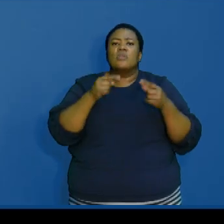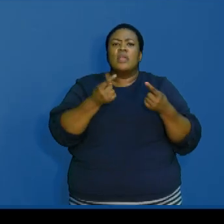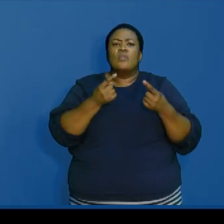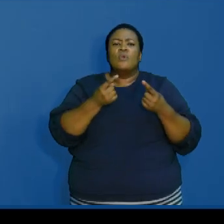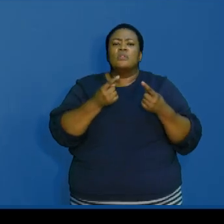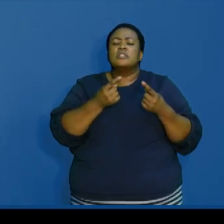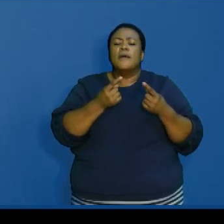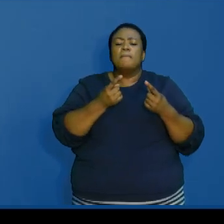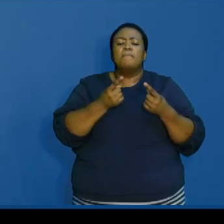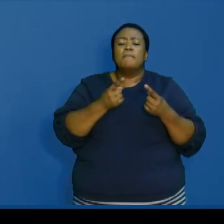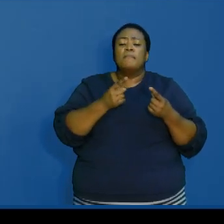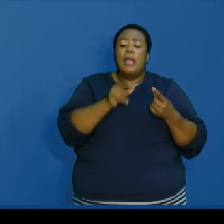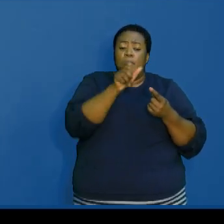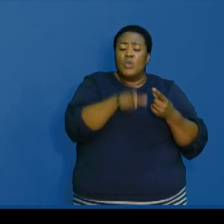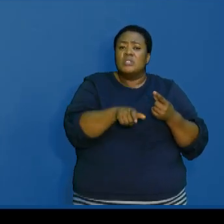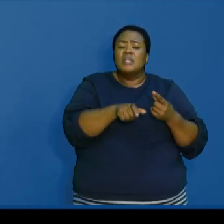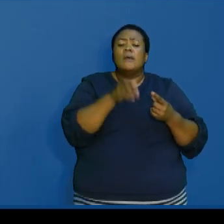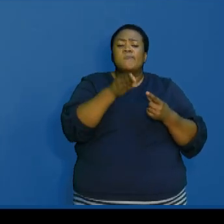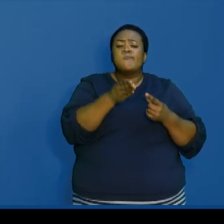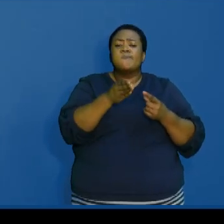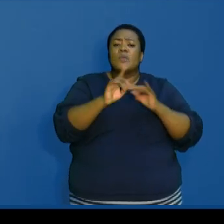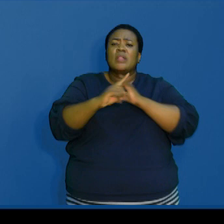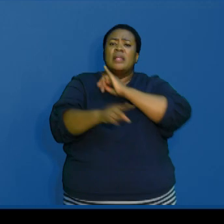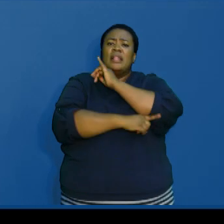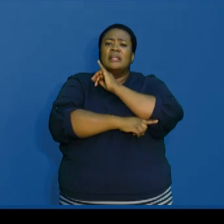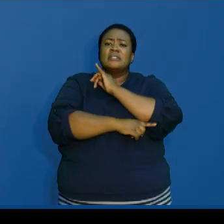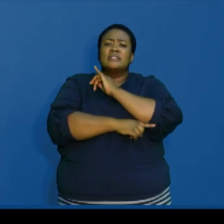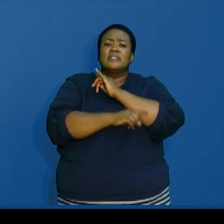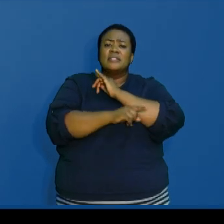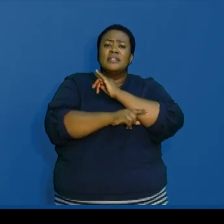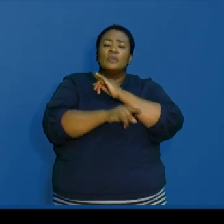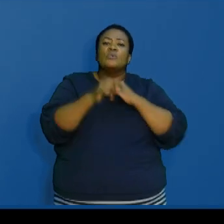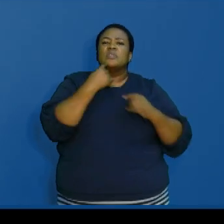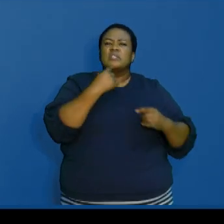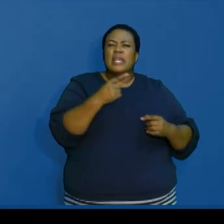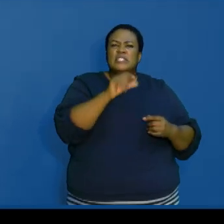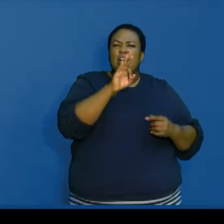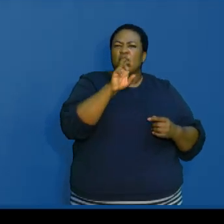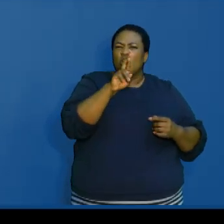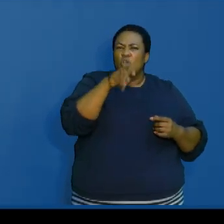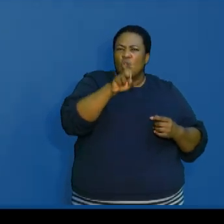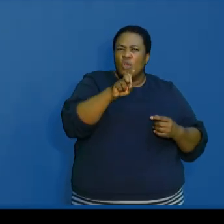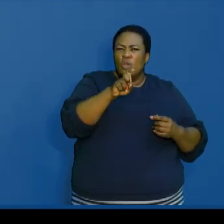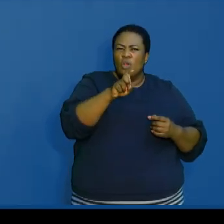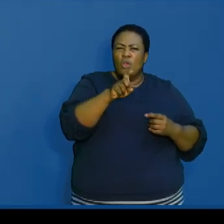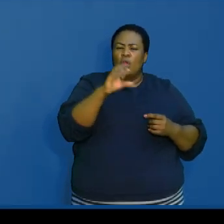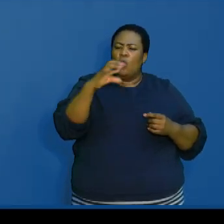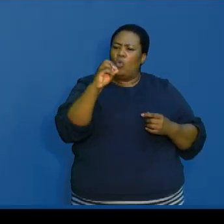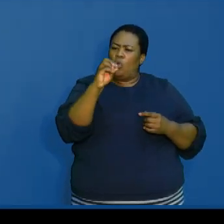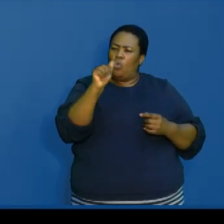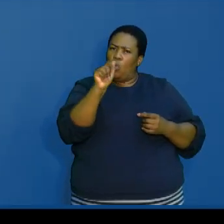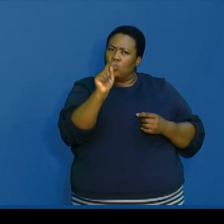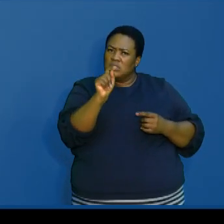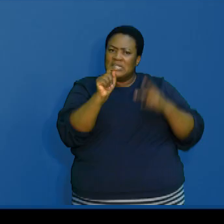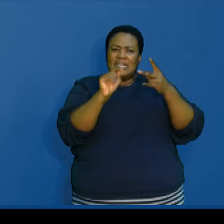Breath and believe that that person is in the story called The Fur Coat, for example. So know your